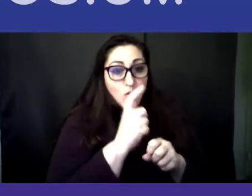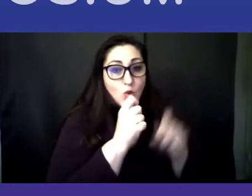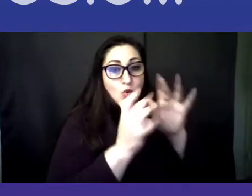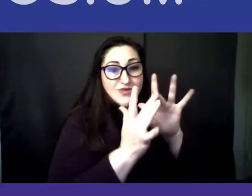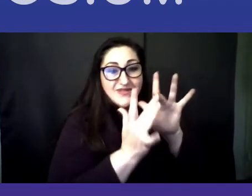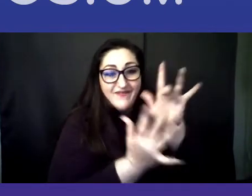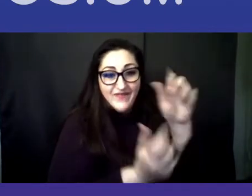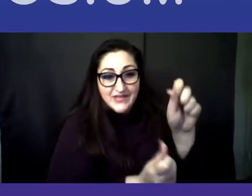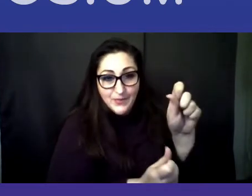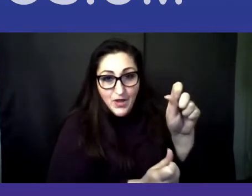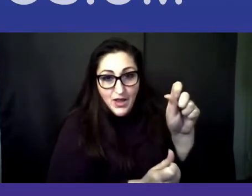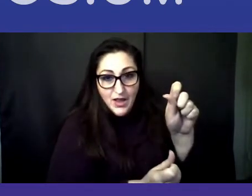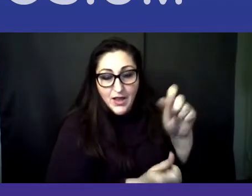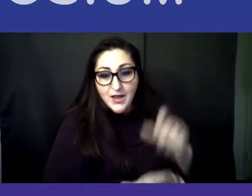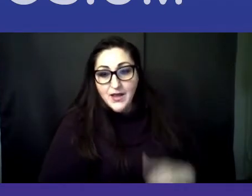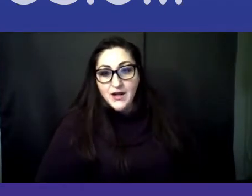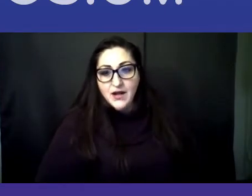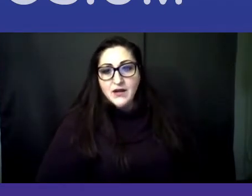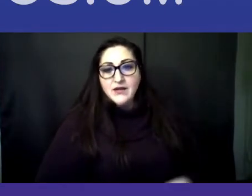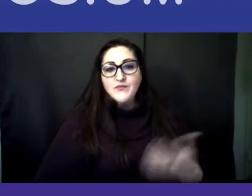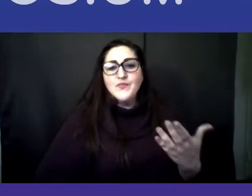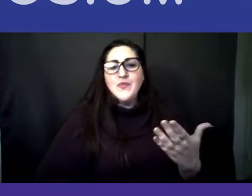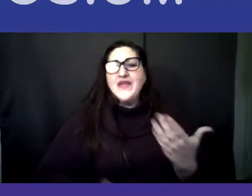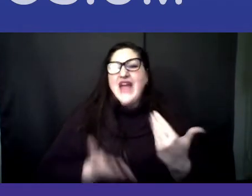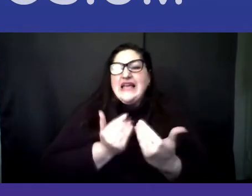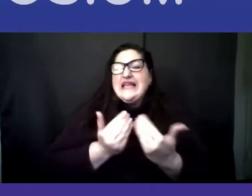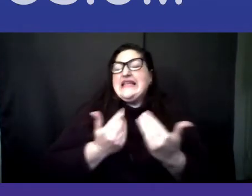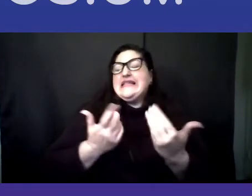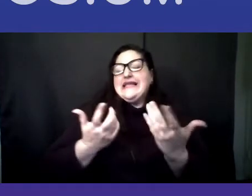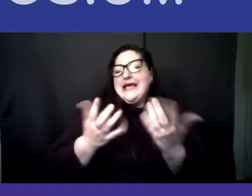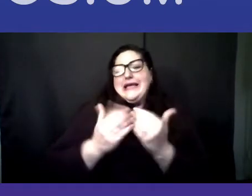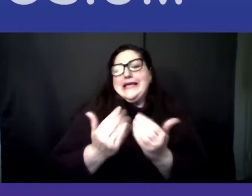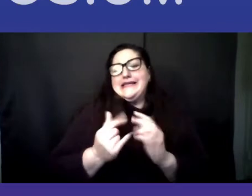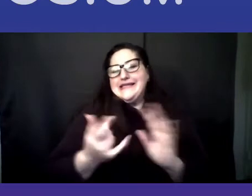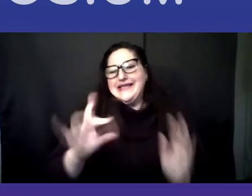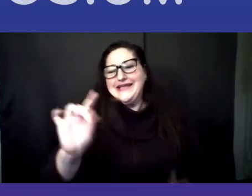That easy sunshine of a question I'm posing to you all.